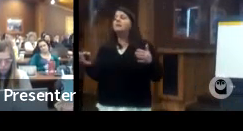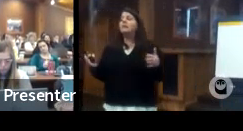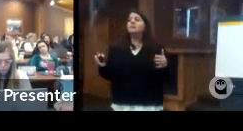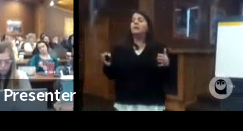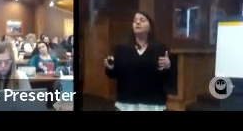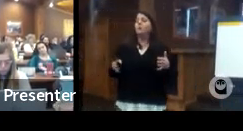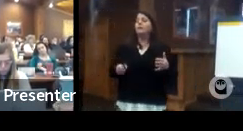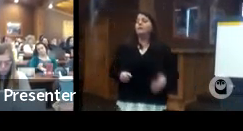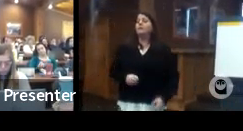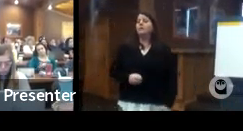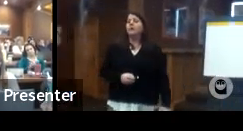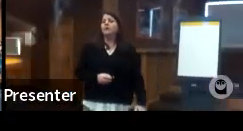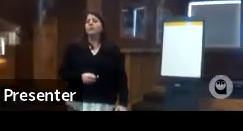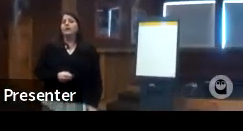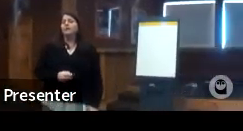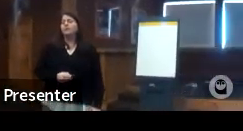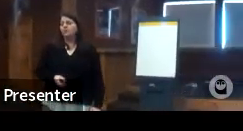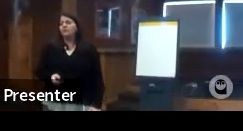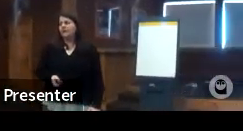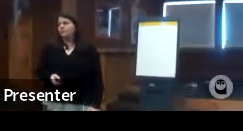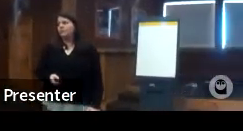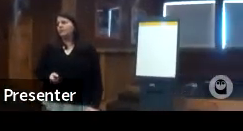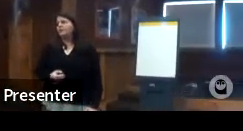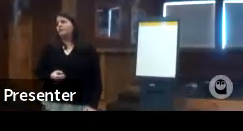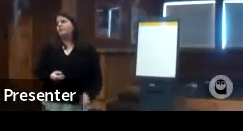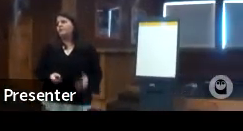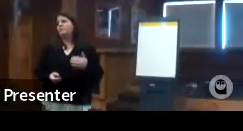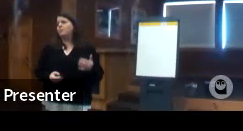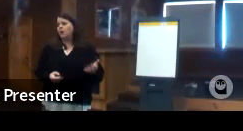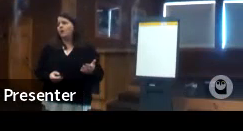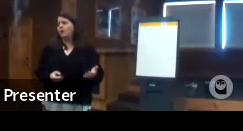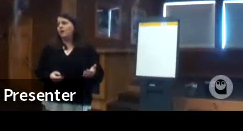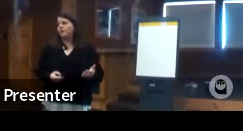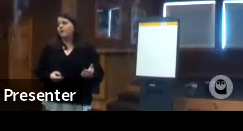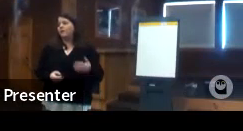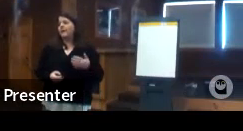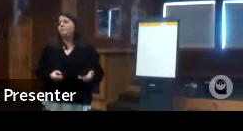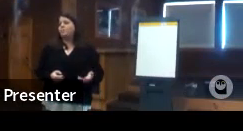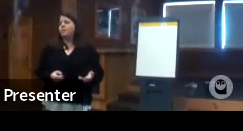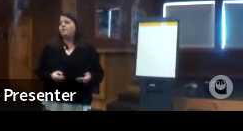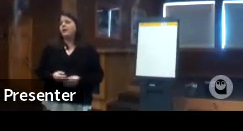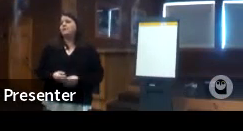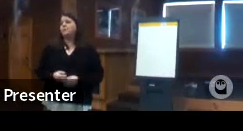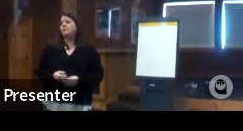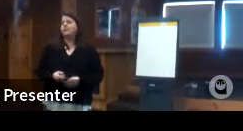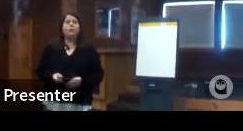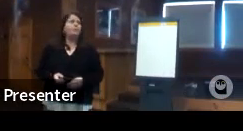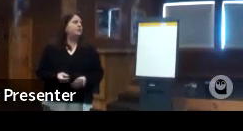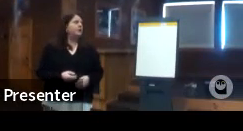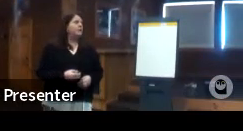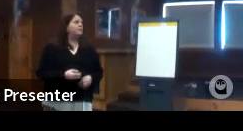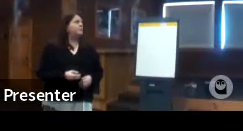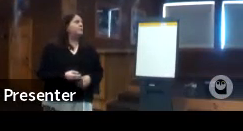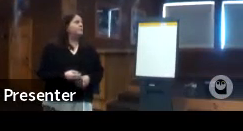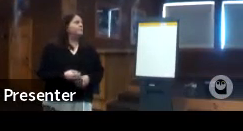the realities of what they need to know is so invaluable if you can be part of that pool of experts to